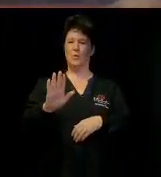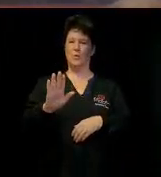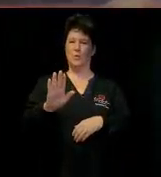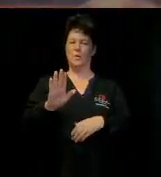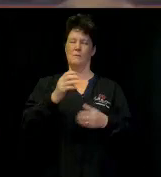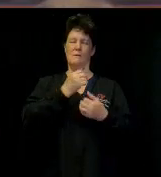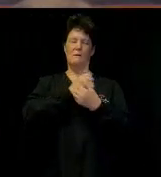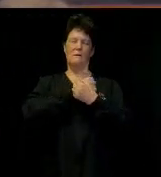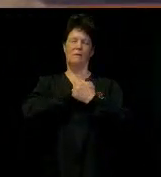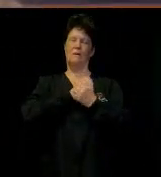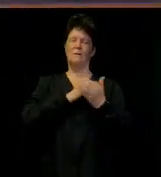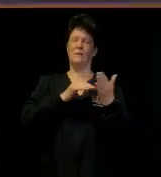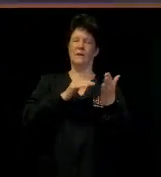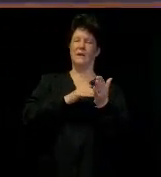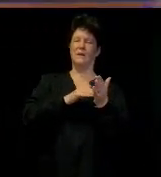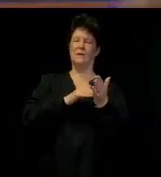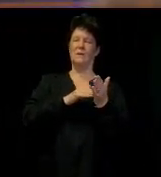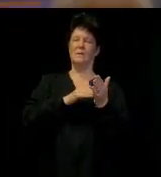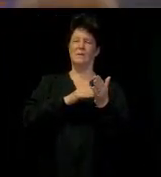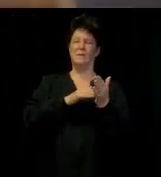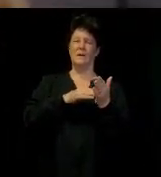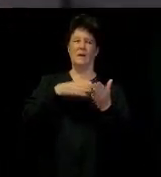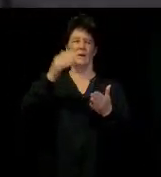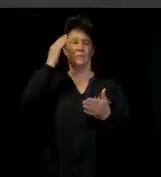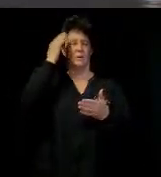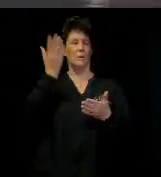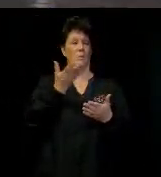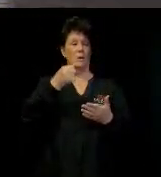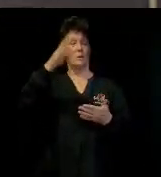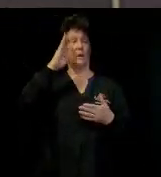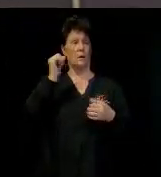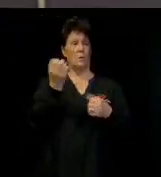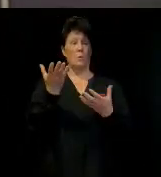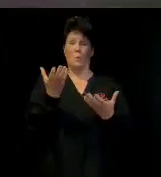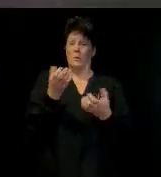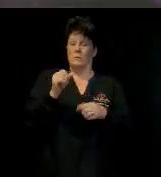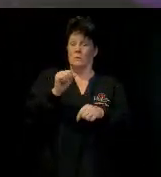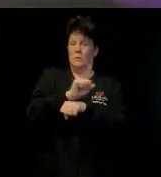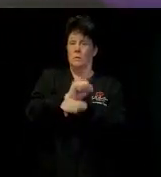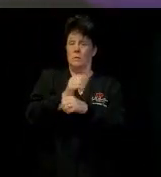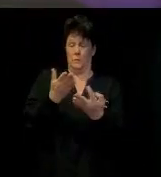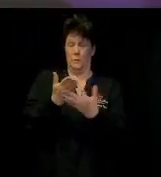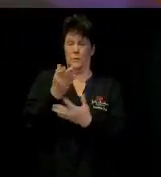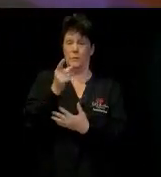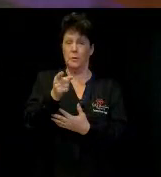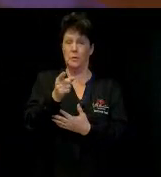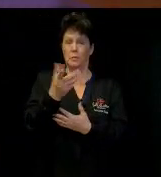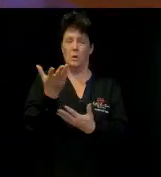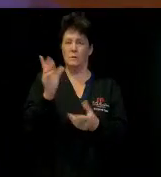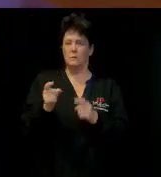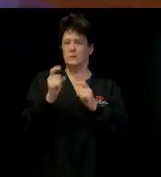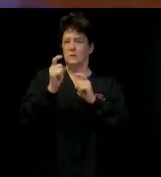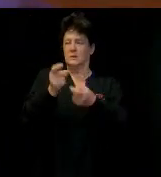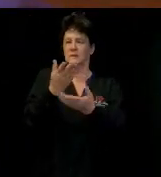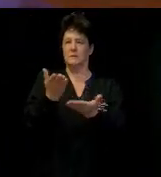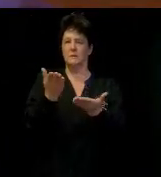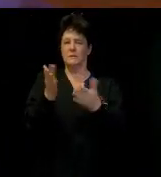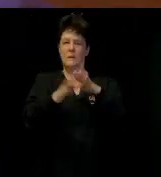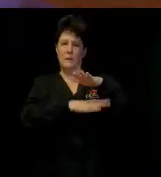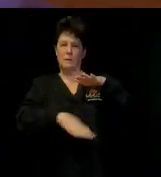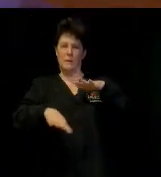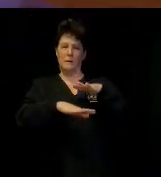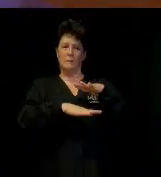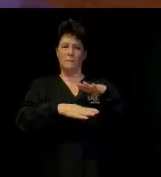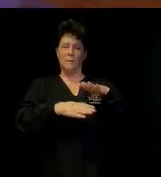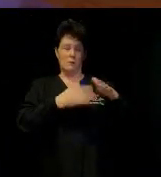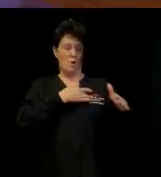done, what he's doing, and what he wants to do through you. It's the basics. And the basics tonight is what? I got the